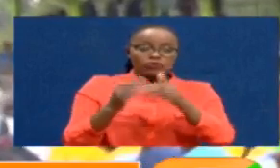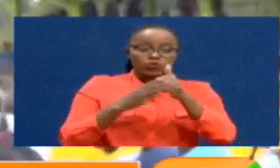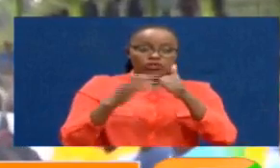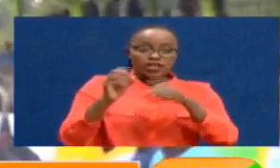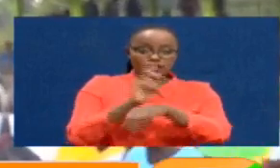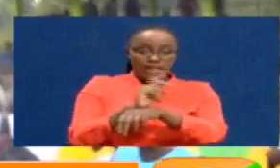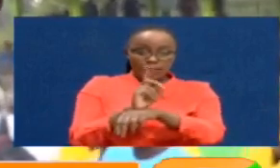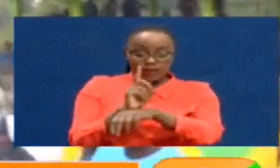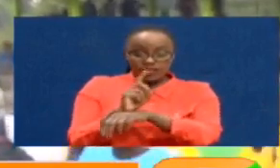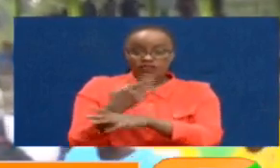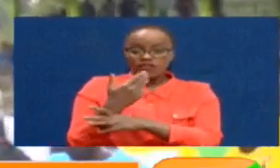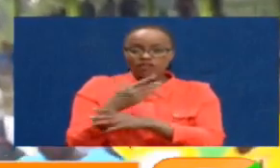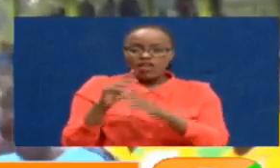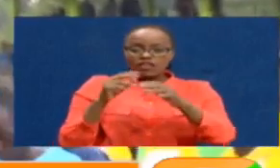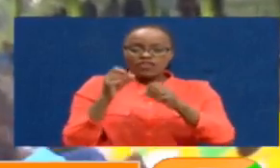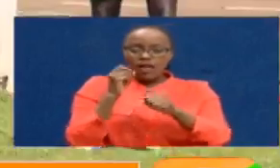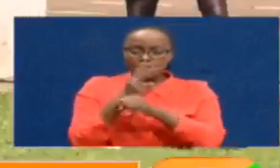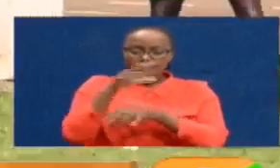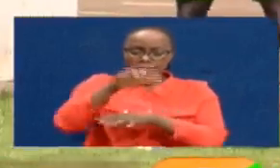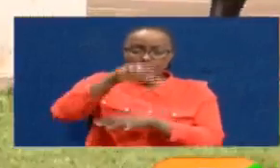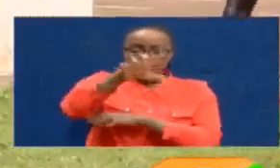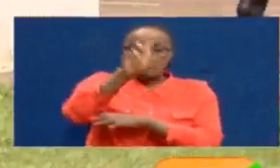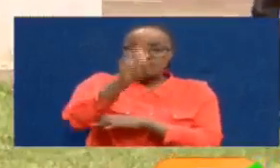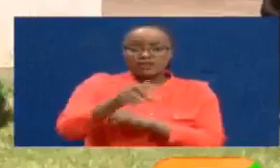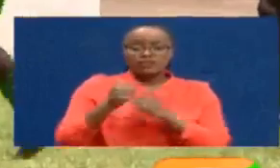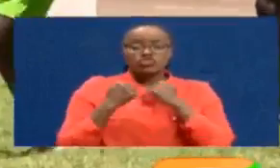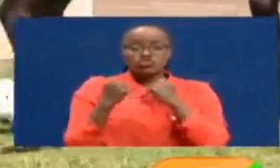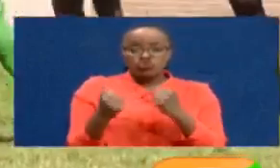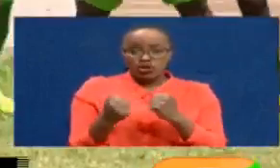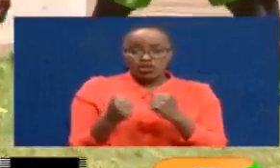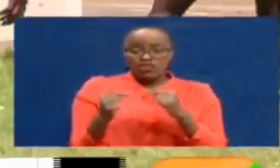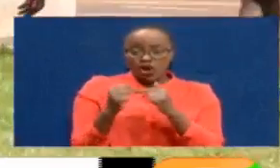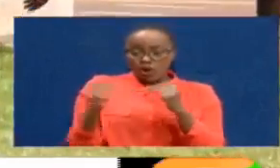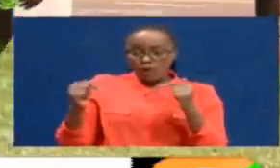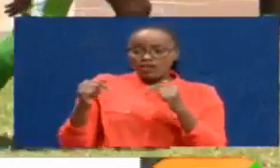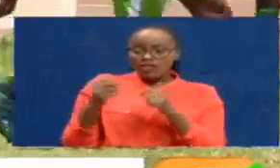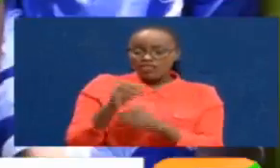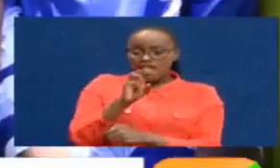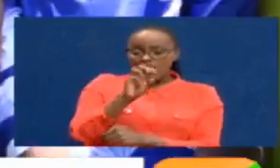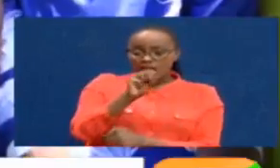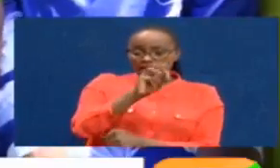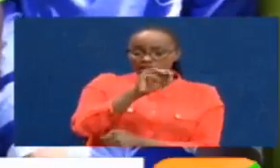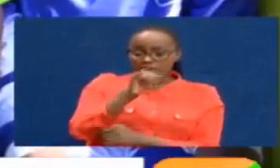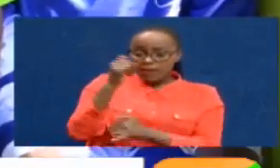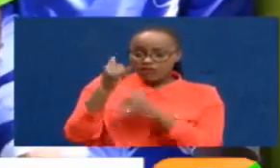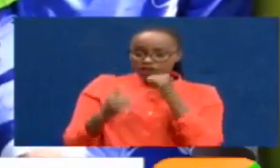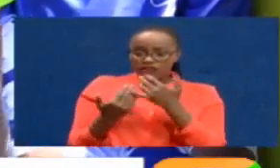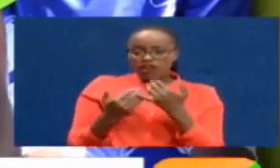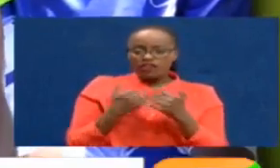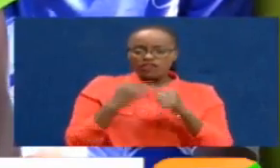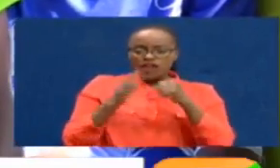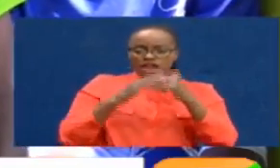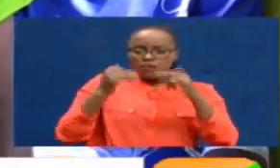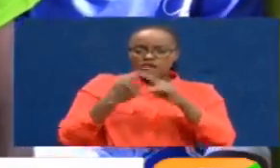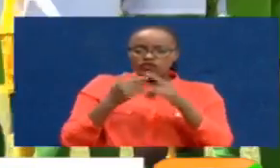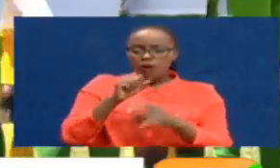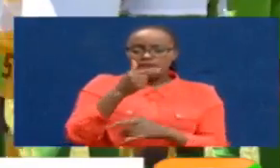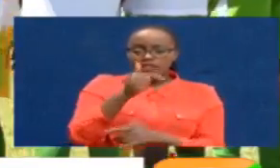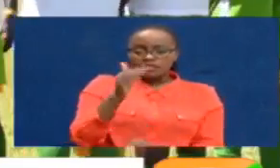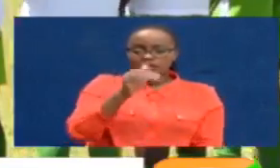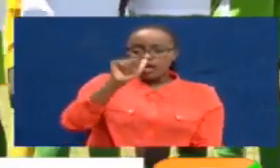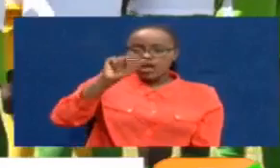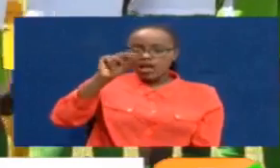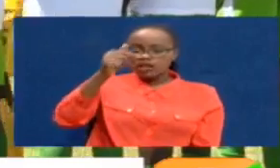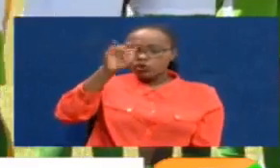90 minutes. Hadi ma penalty mkuwe strong. Their opponents in the semi-finals, White Rhinos, have 9 players from St. Anthony's